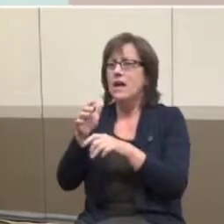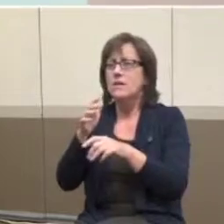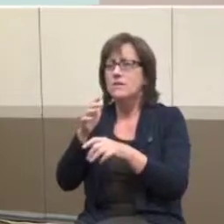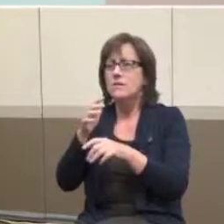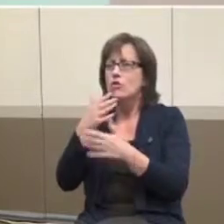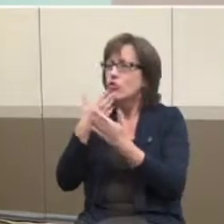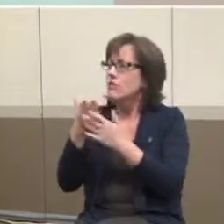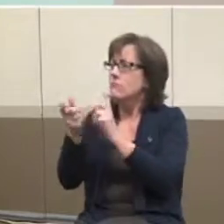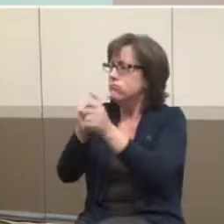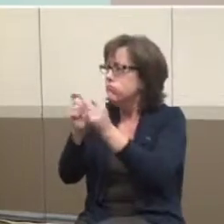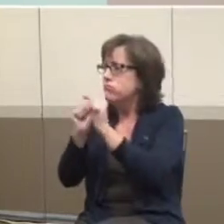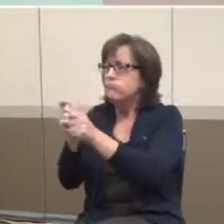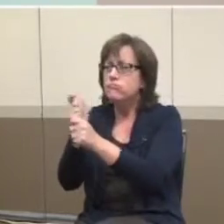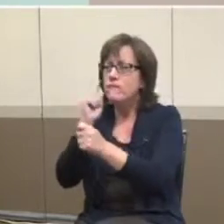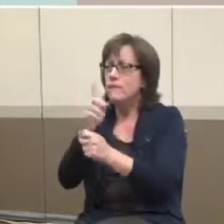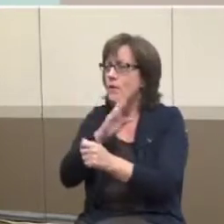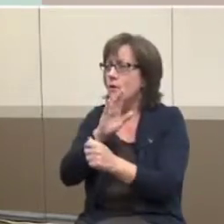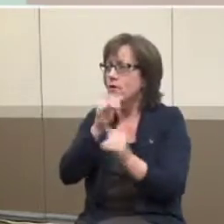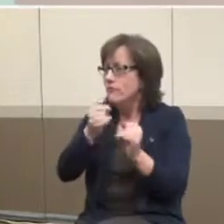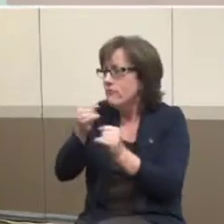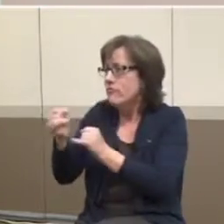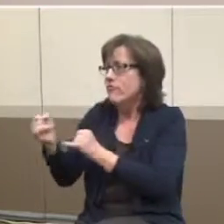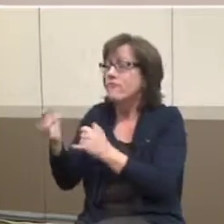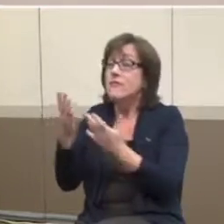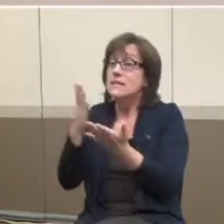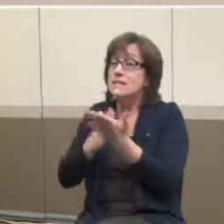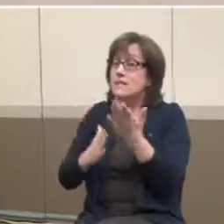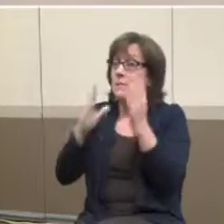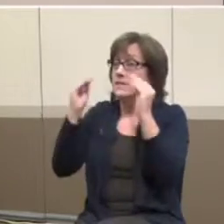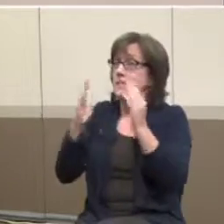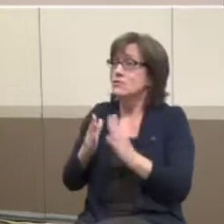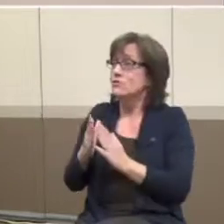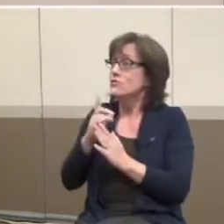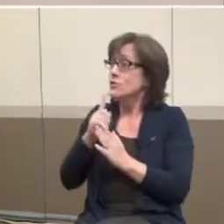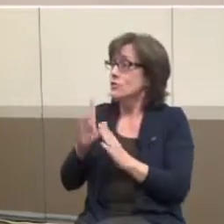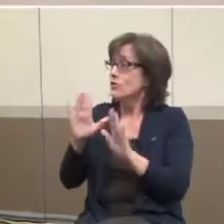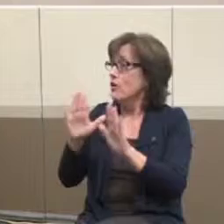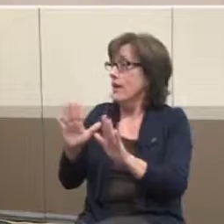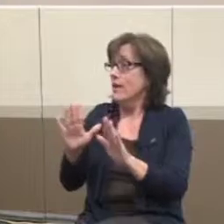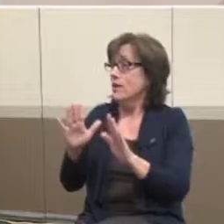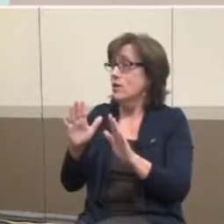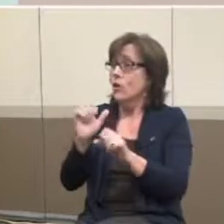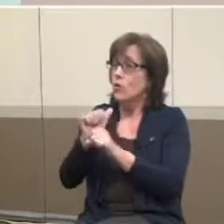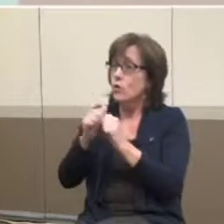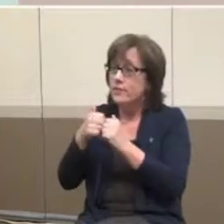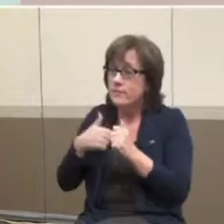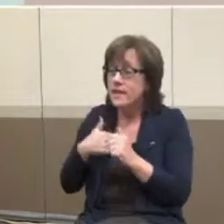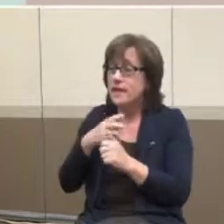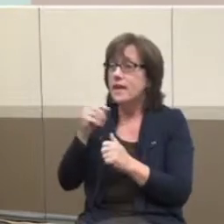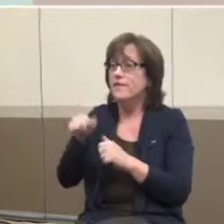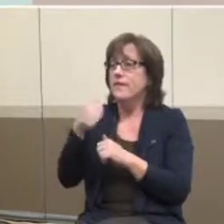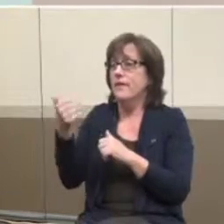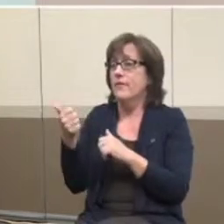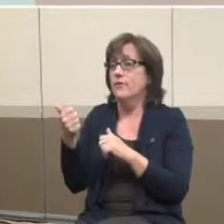that could have been made. And some of the teachers have been great in really working with me and some of the